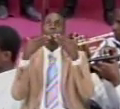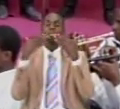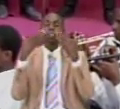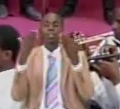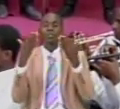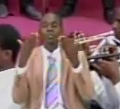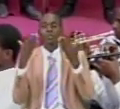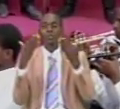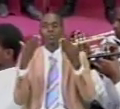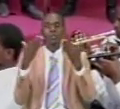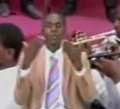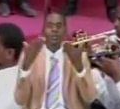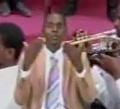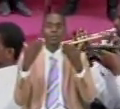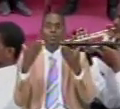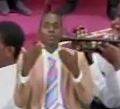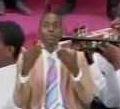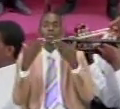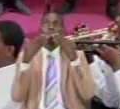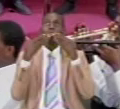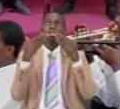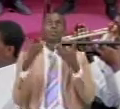thank you